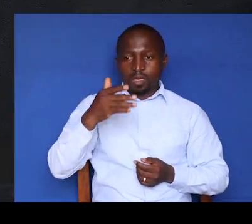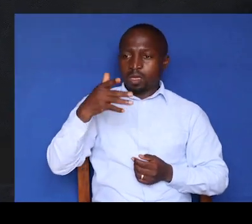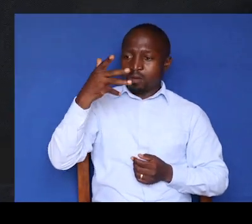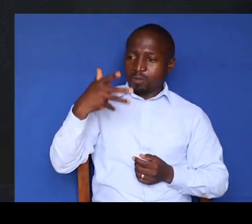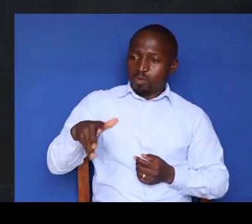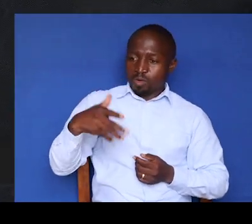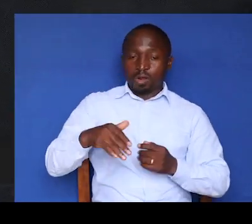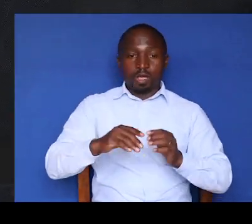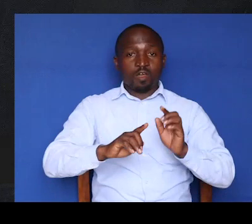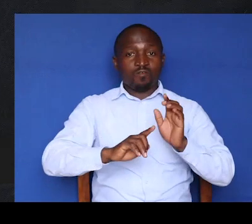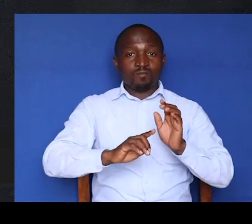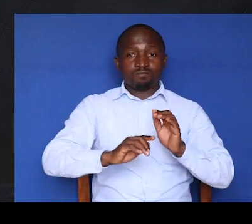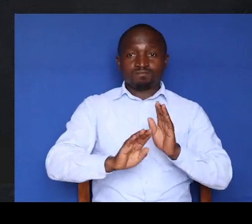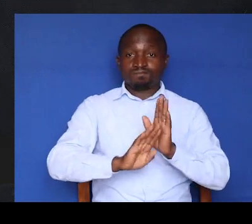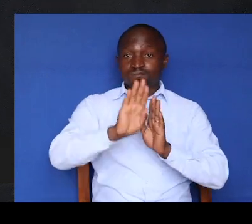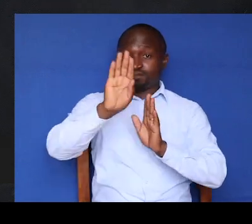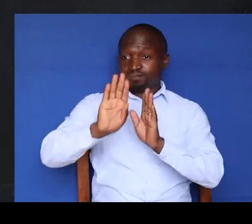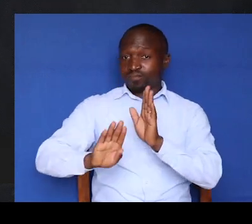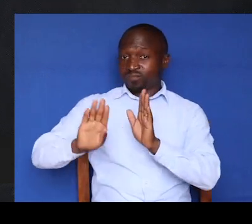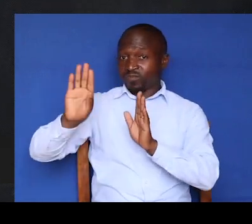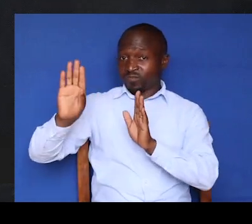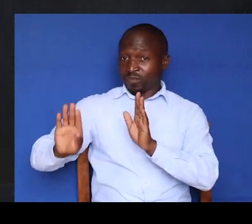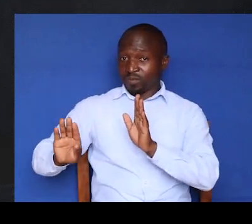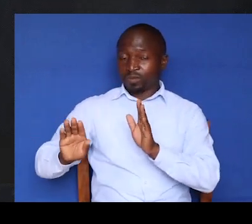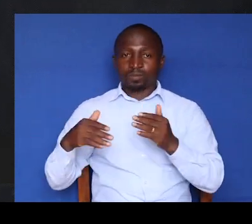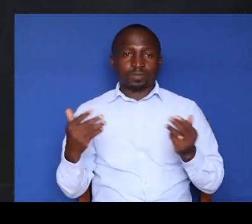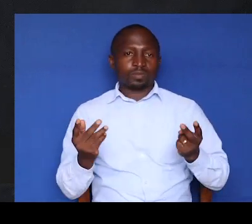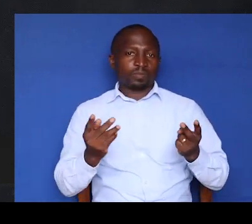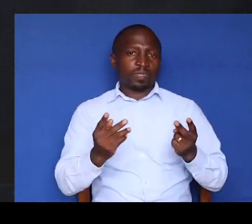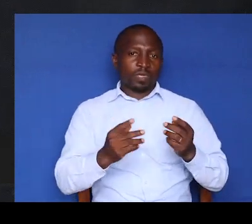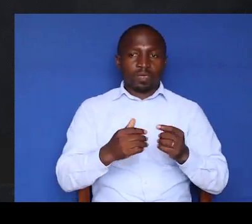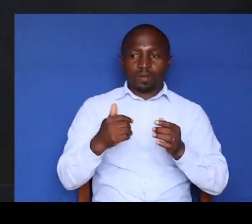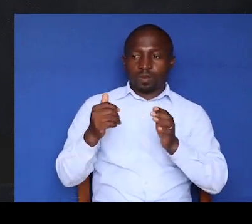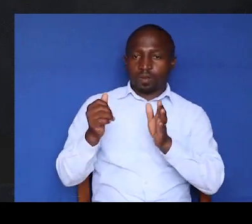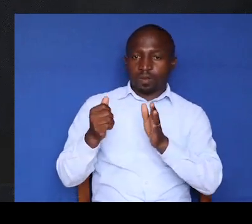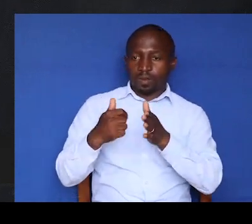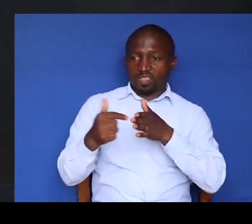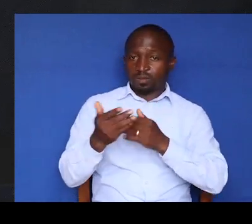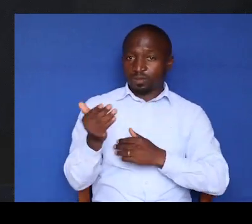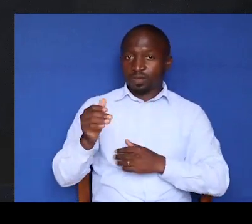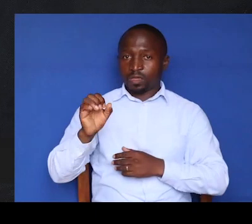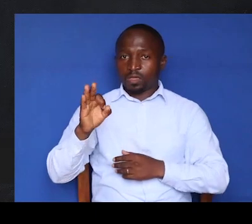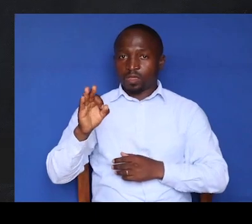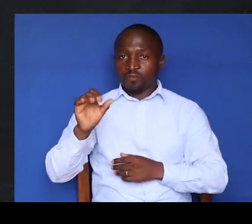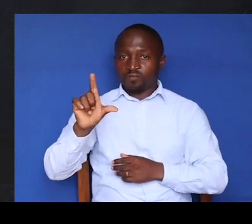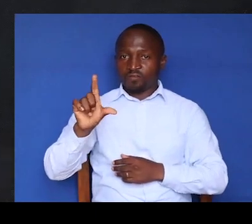volume. The same as to say fluctuation of water volume as we